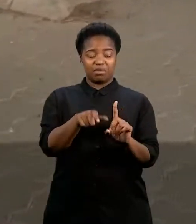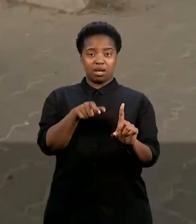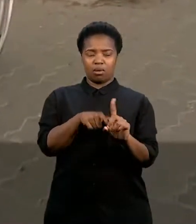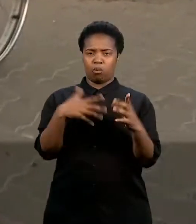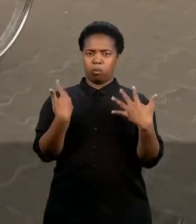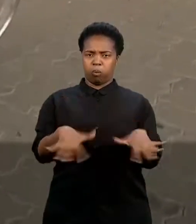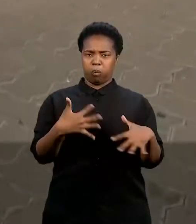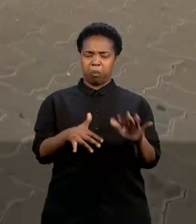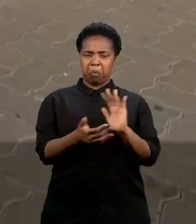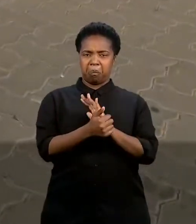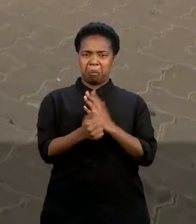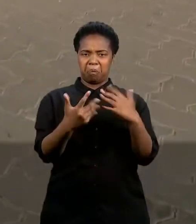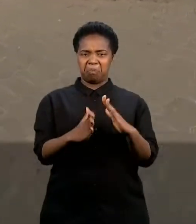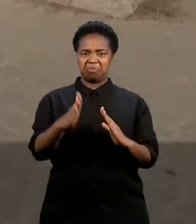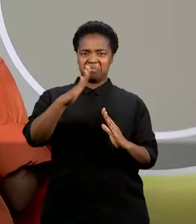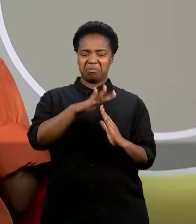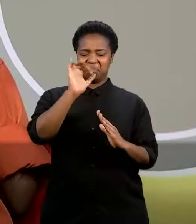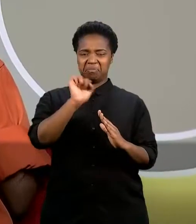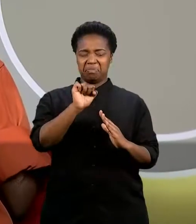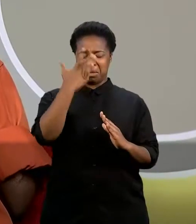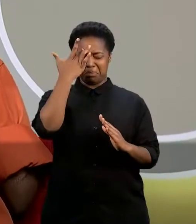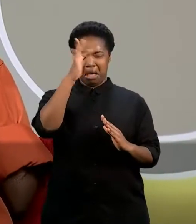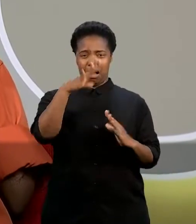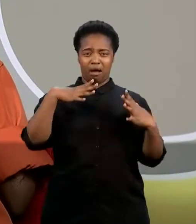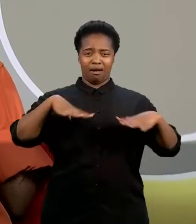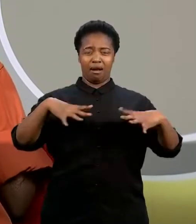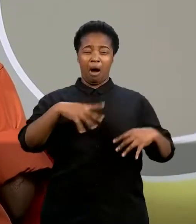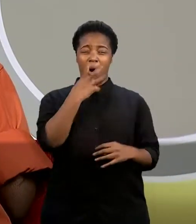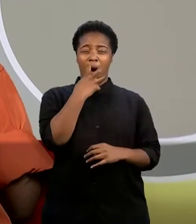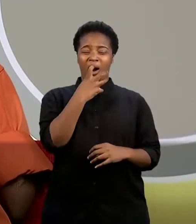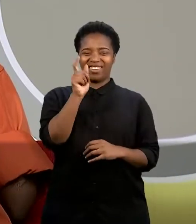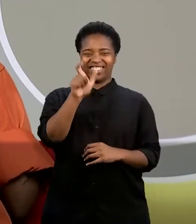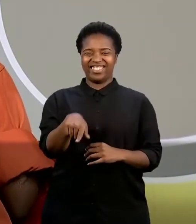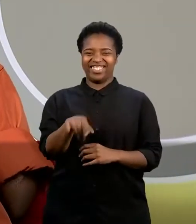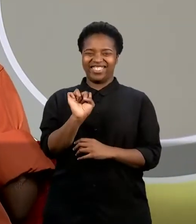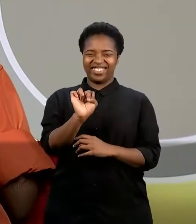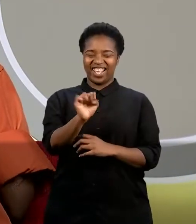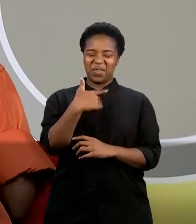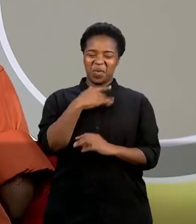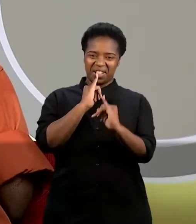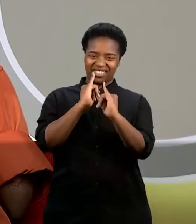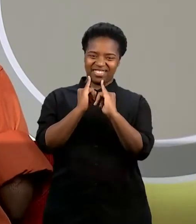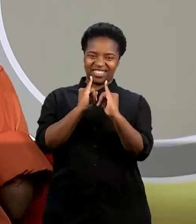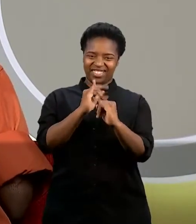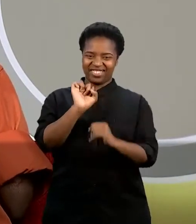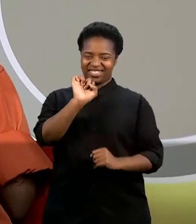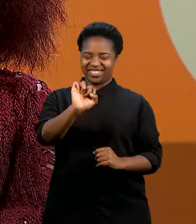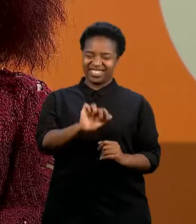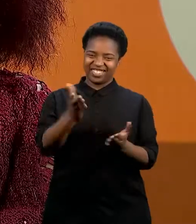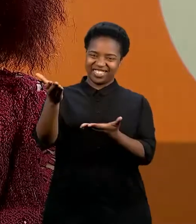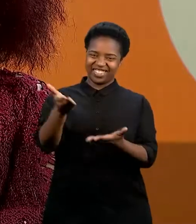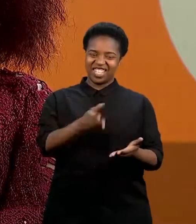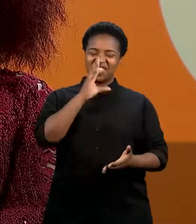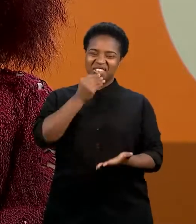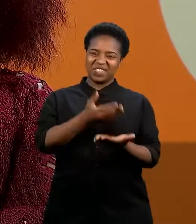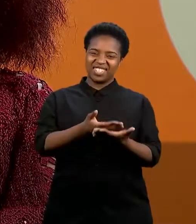fashion le mefuta ya diaparo. Re na le fashionista e tshetsang le rona kajeno ho arolelana mehopolo ya hae.